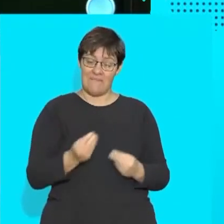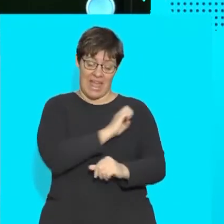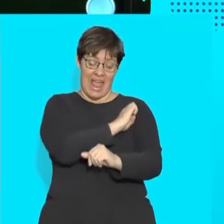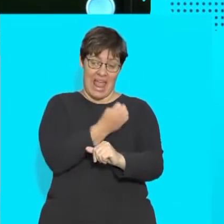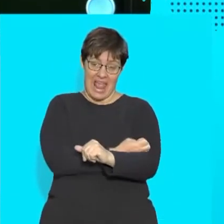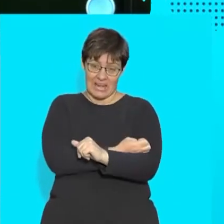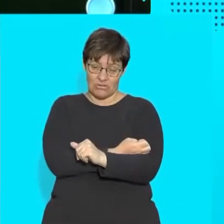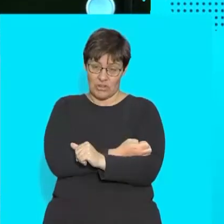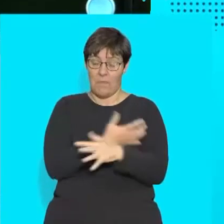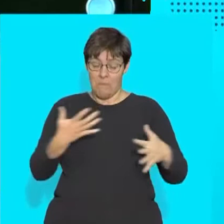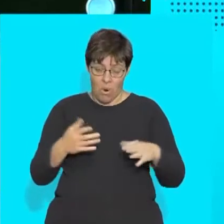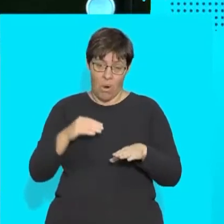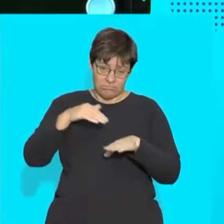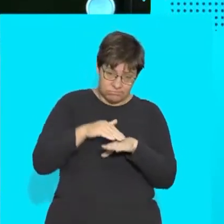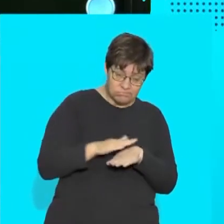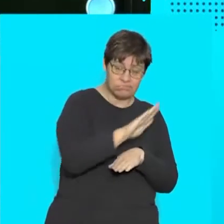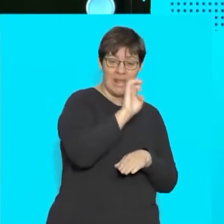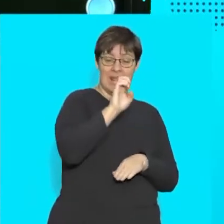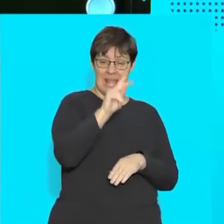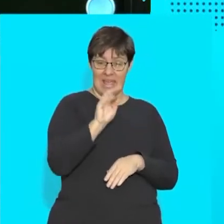extra energy, kinetic energy,